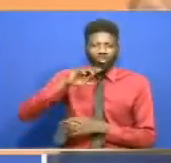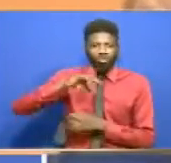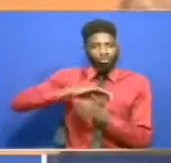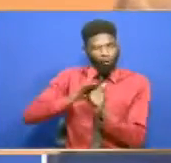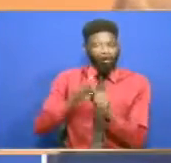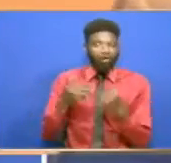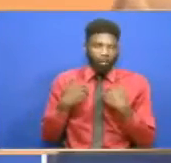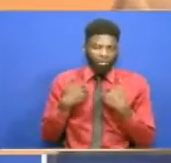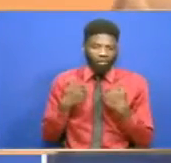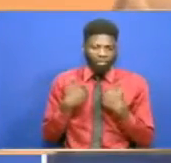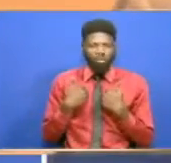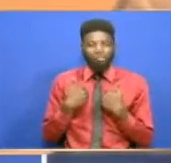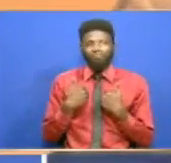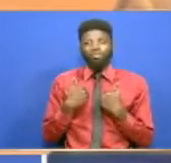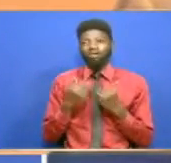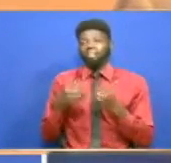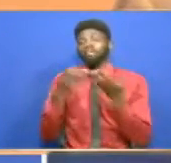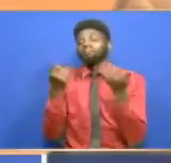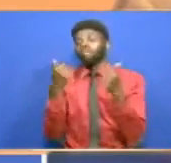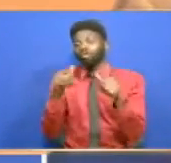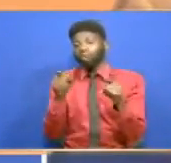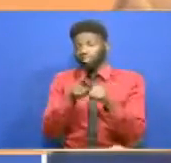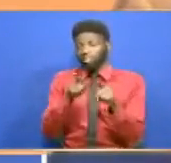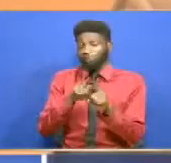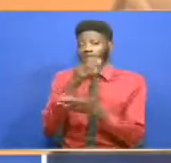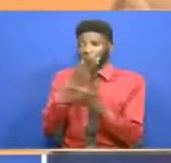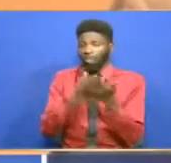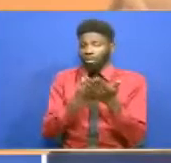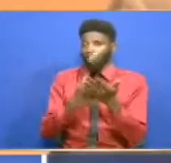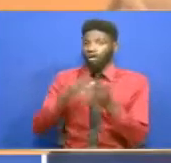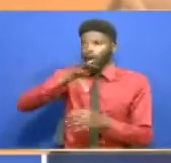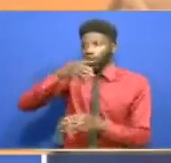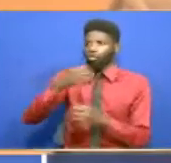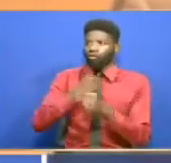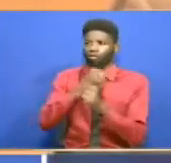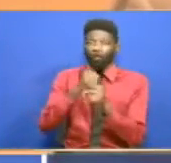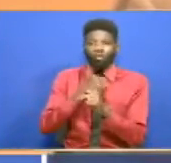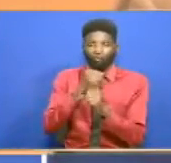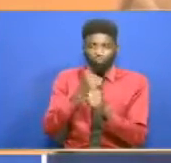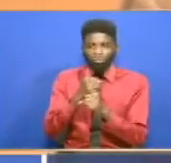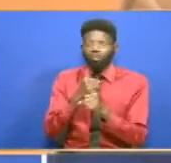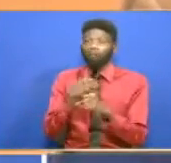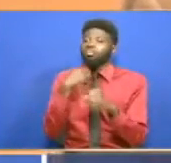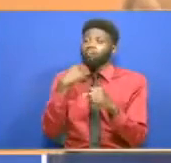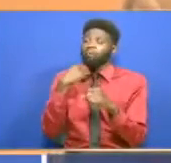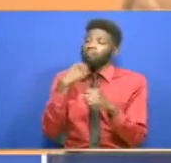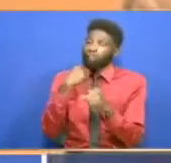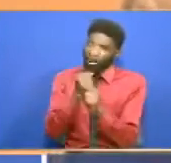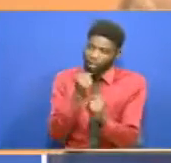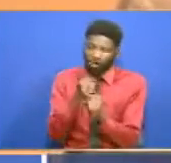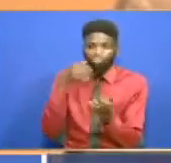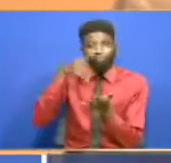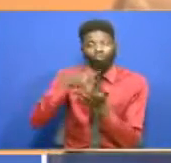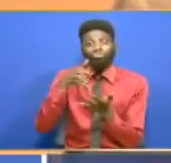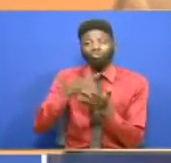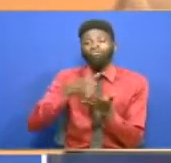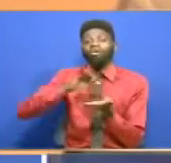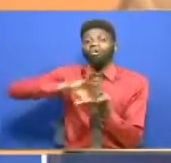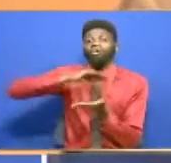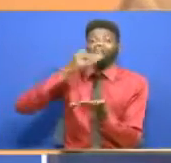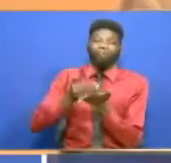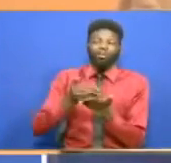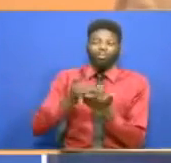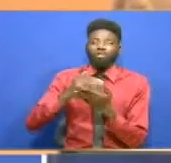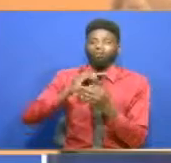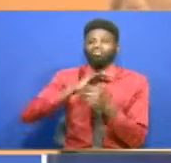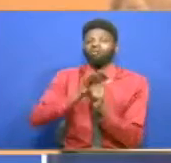In addition, some of the coffee-producing counties have not been included in the coffee fund.